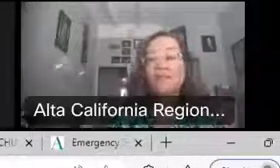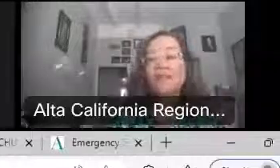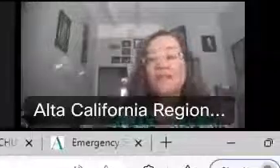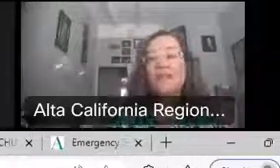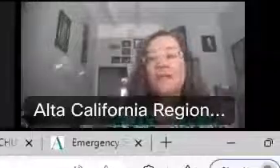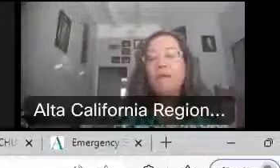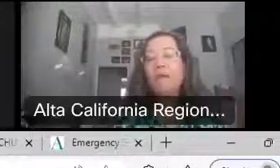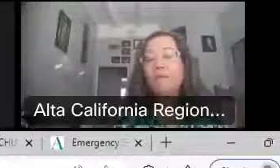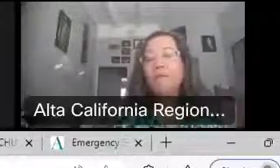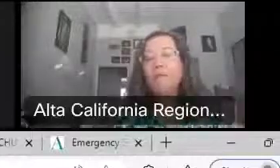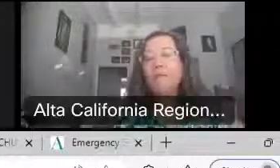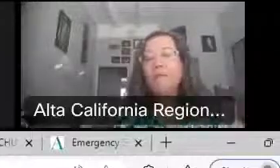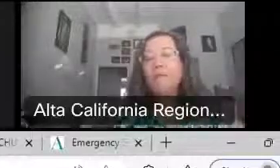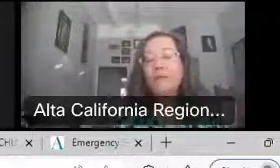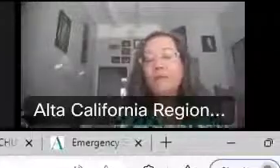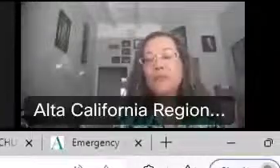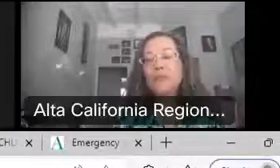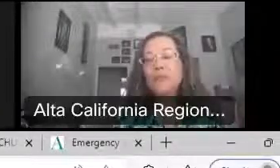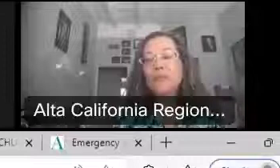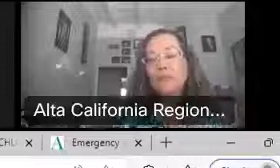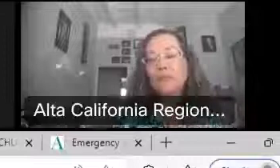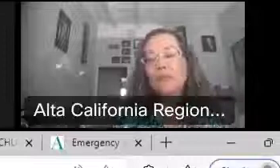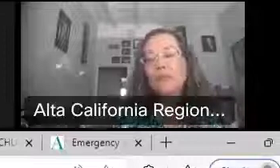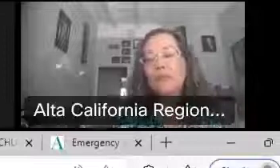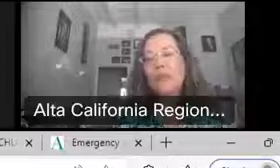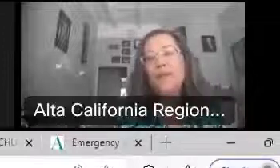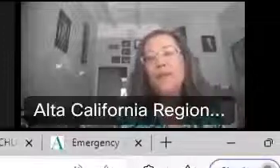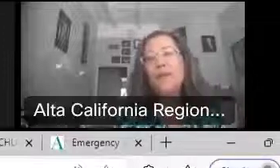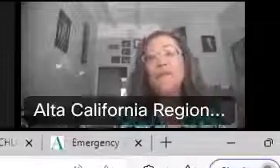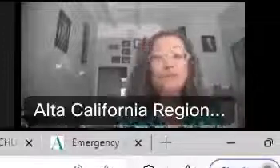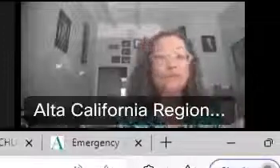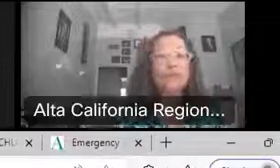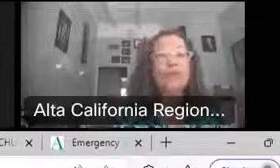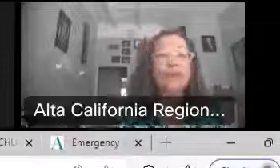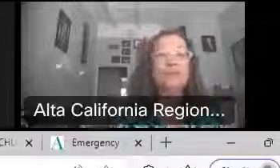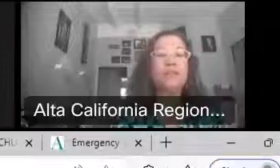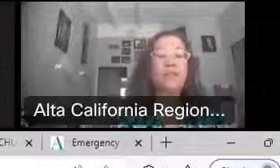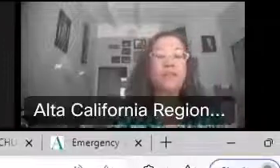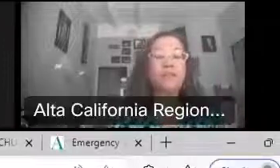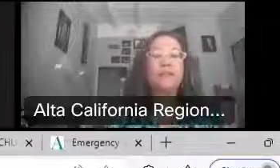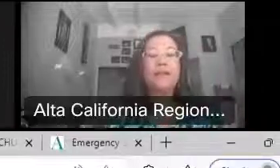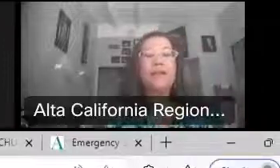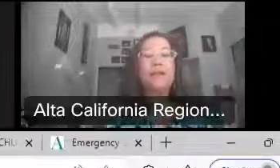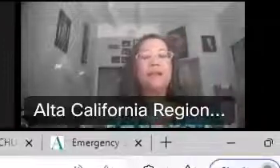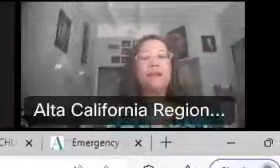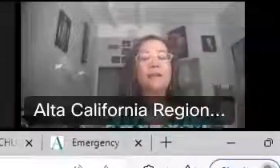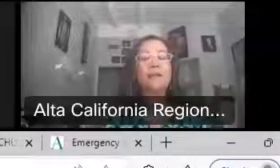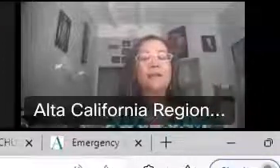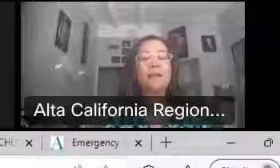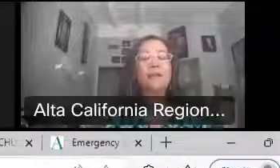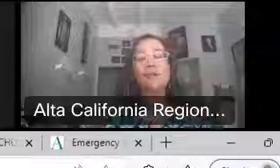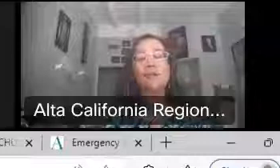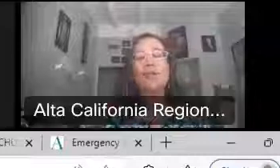that helps our population that struggles with cultural and language barrier. And